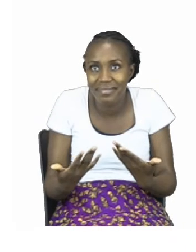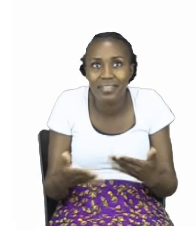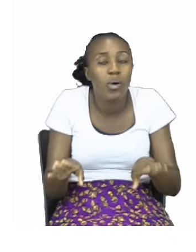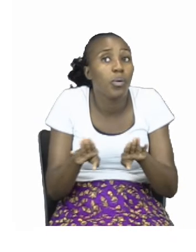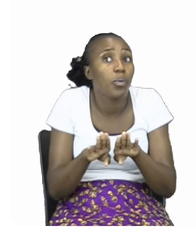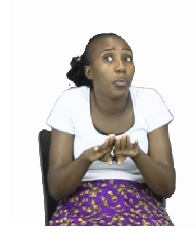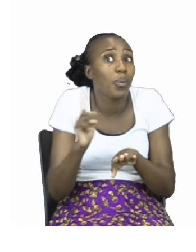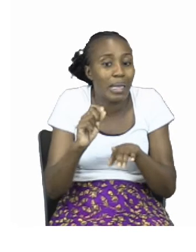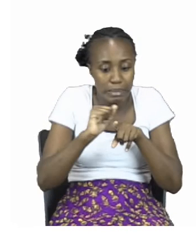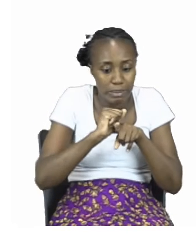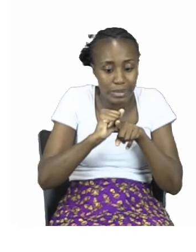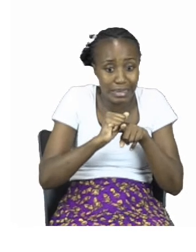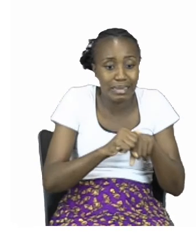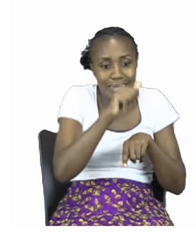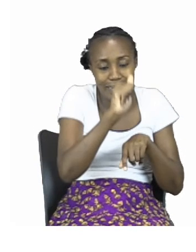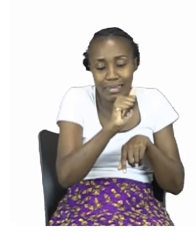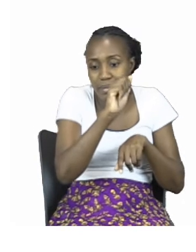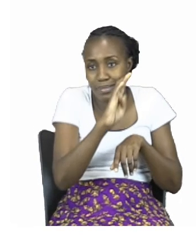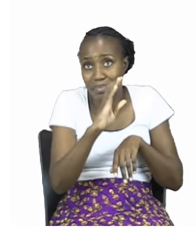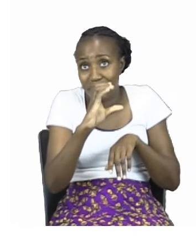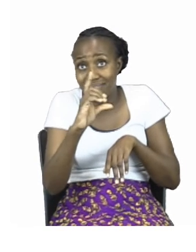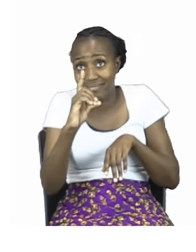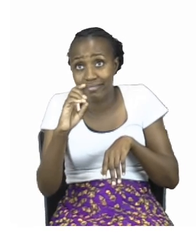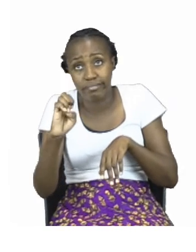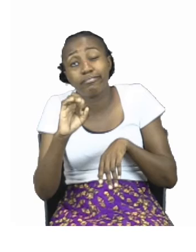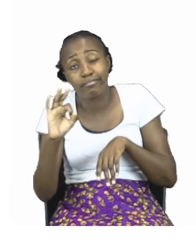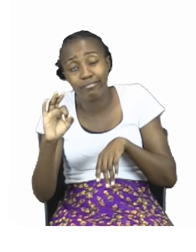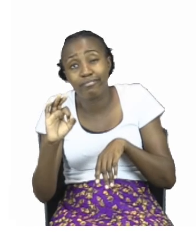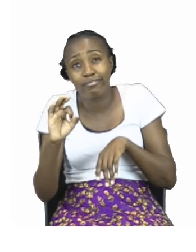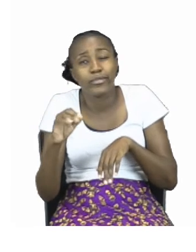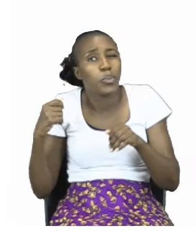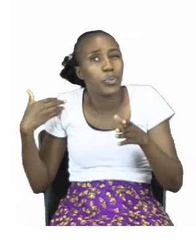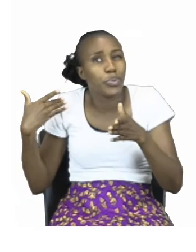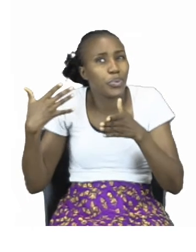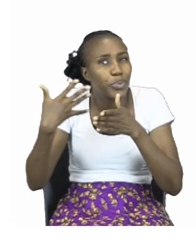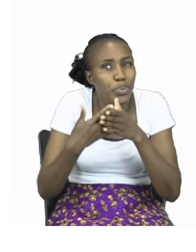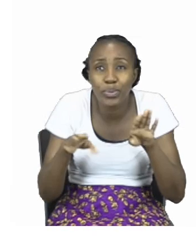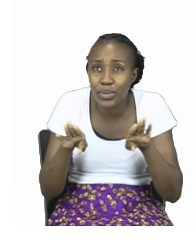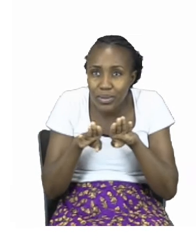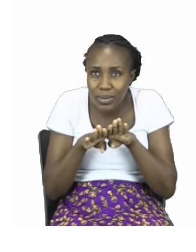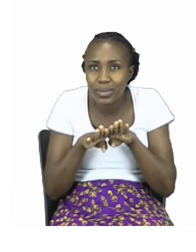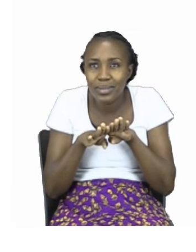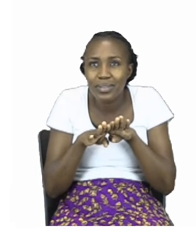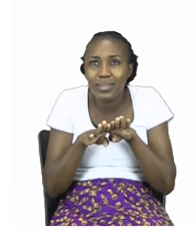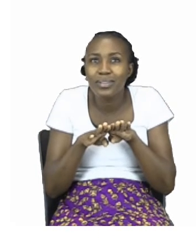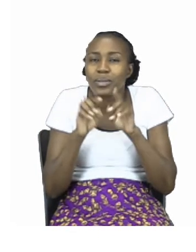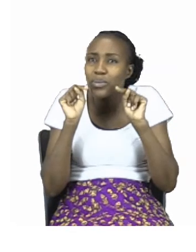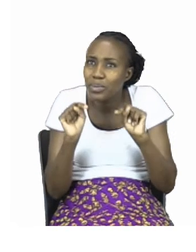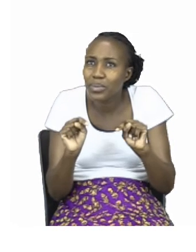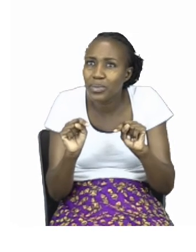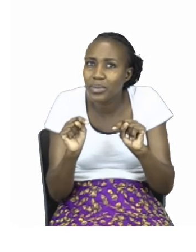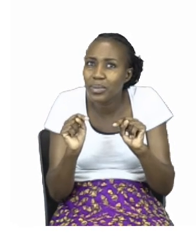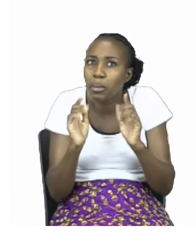be tracing the alphabet. Now remember, we've been doing this for a very long time, but today I'd like to remind you about